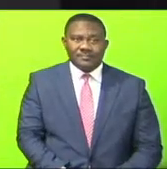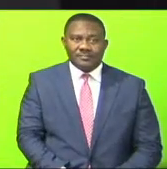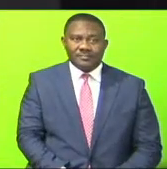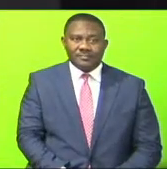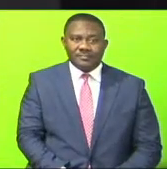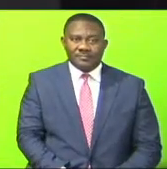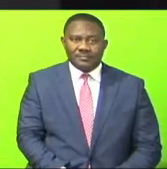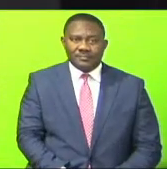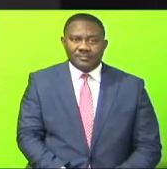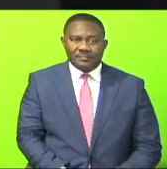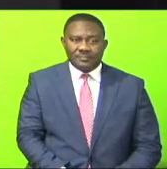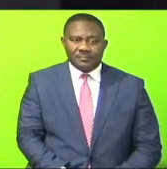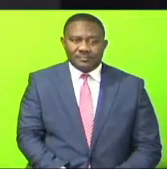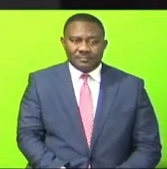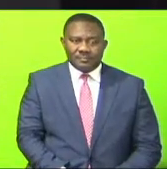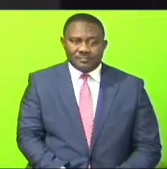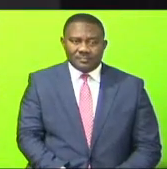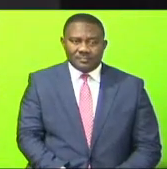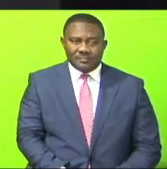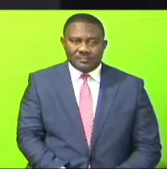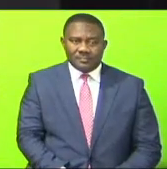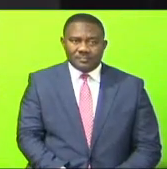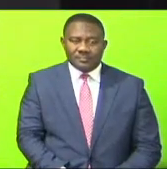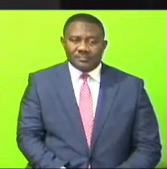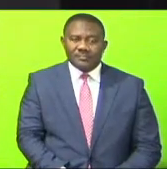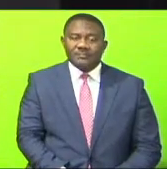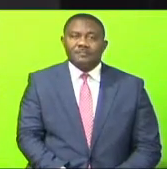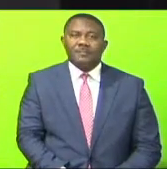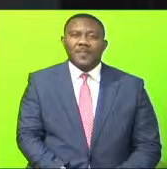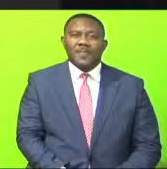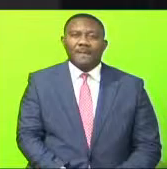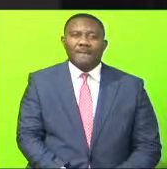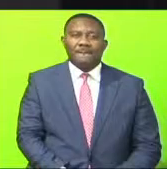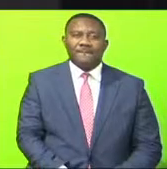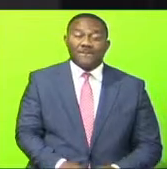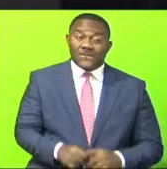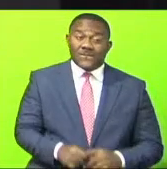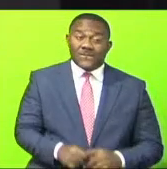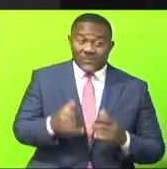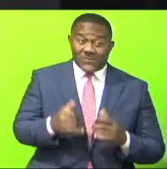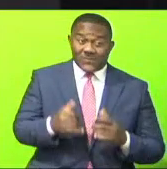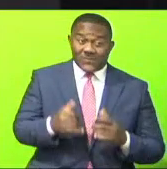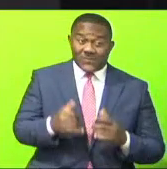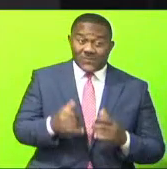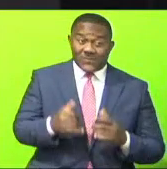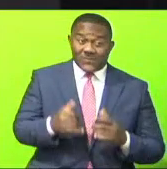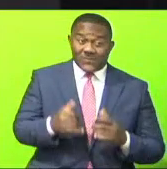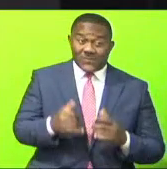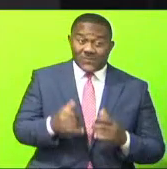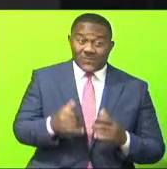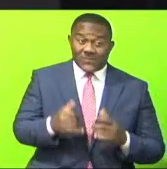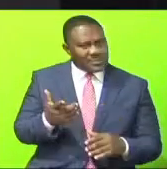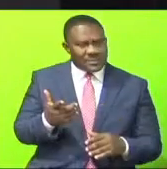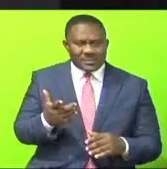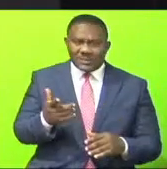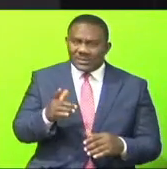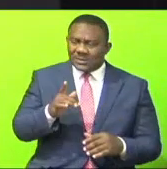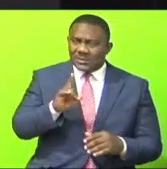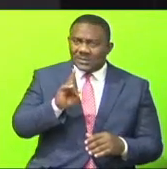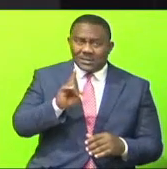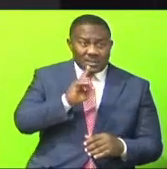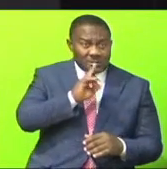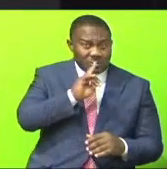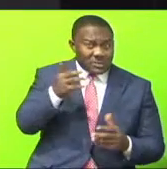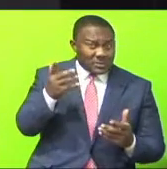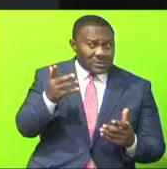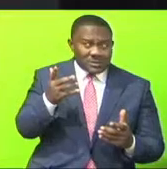time that you shouldn't not even look at it. That I respect the trinity of governance.